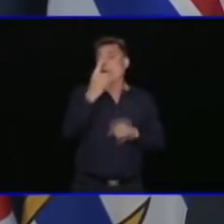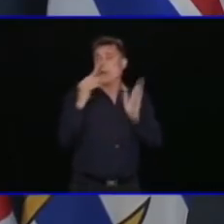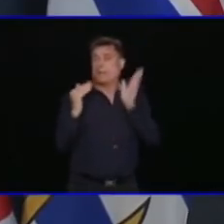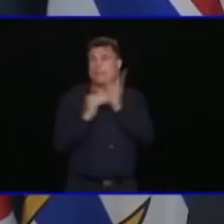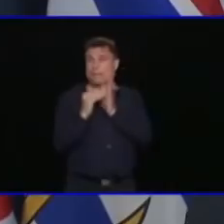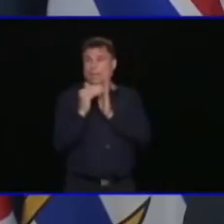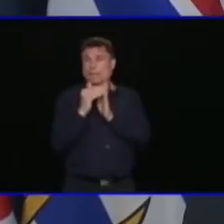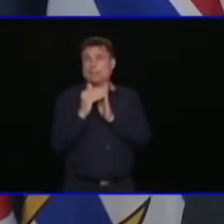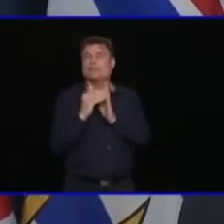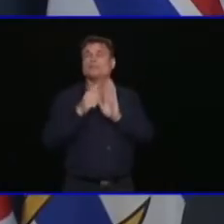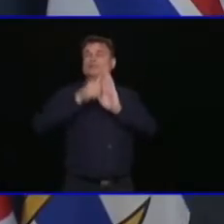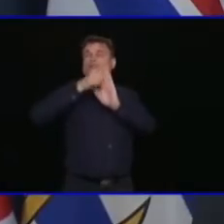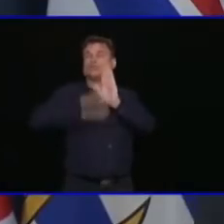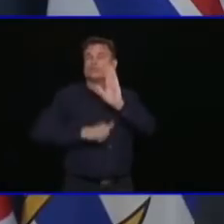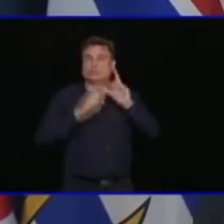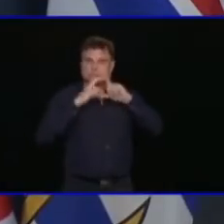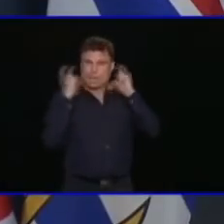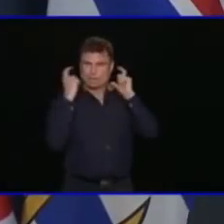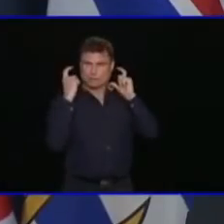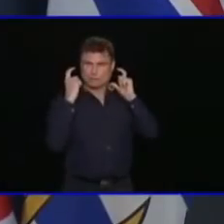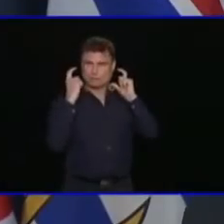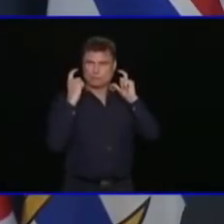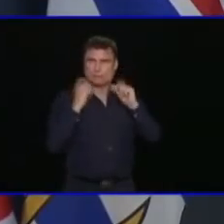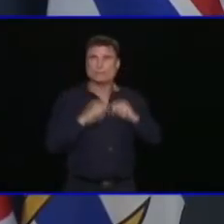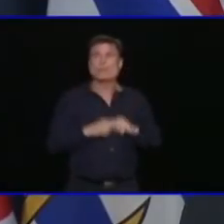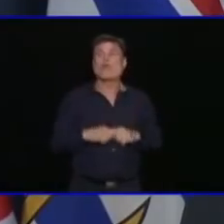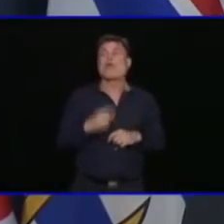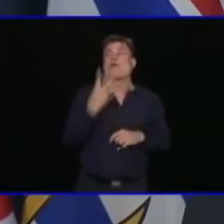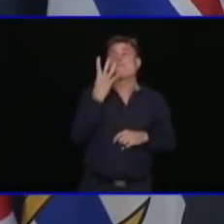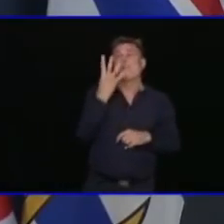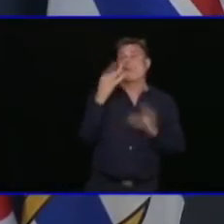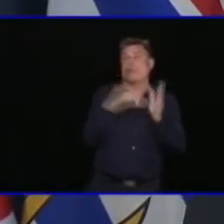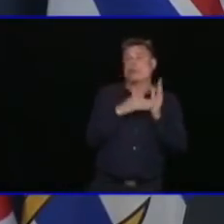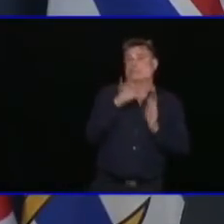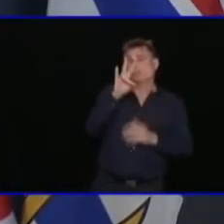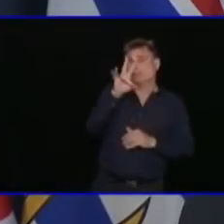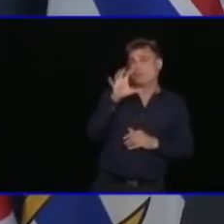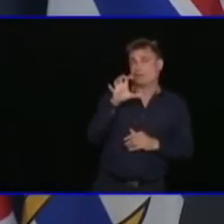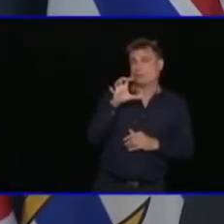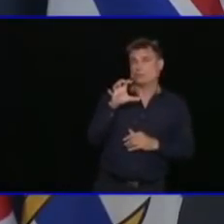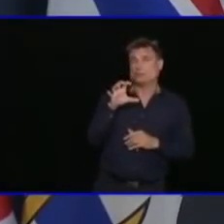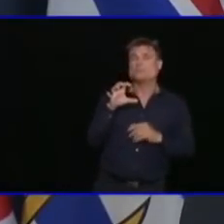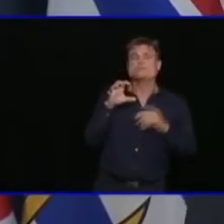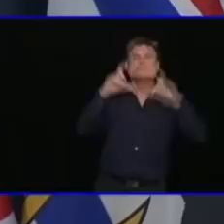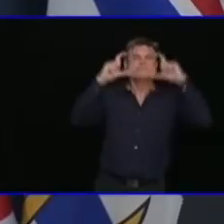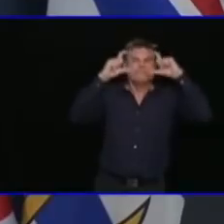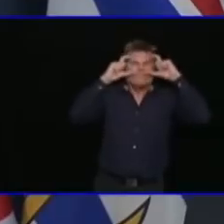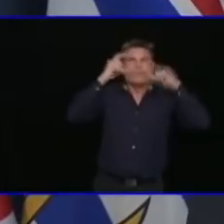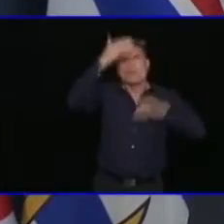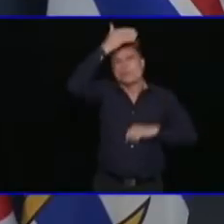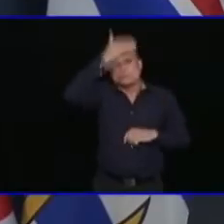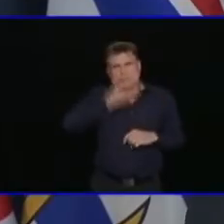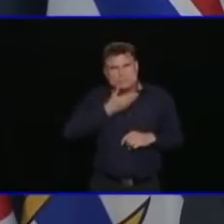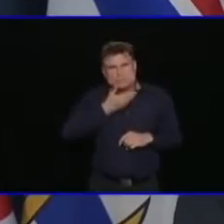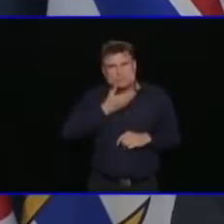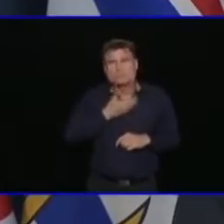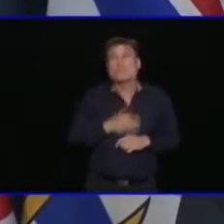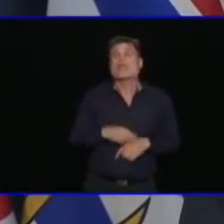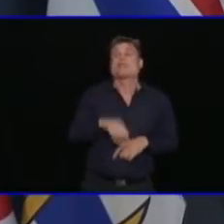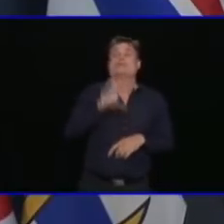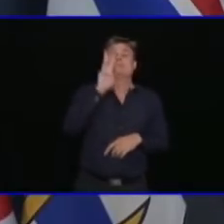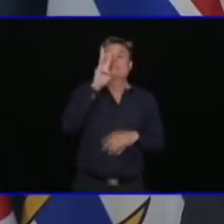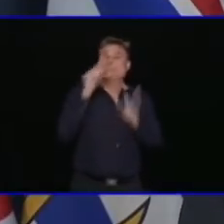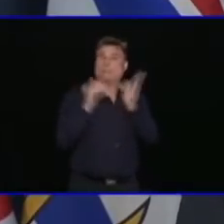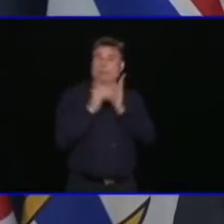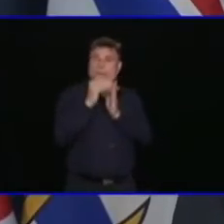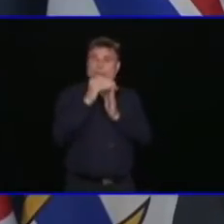6,367,000 pairs of gloves, and 535,000 gowns. Today, I would also like to respond to some of the questions we've received